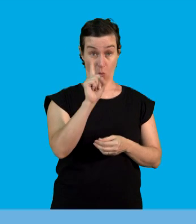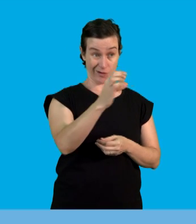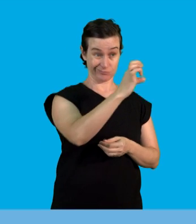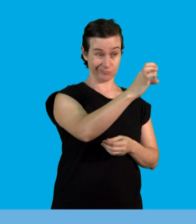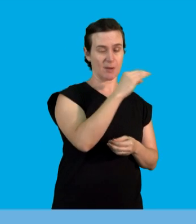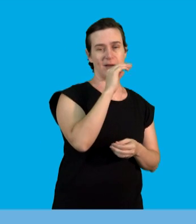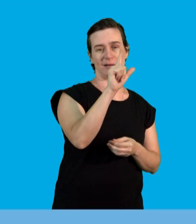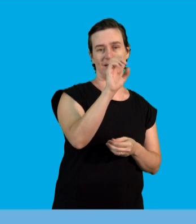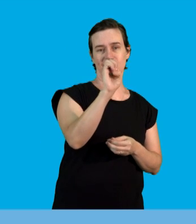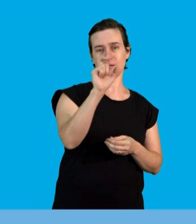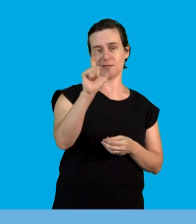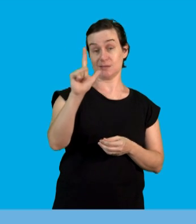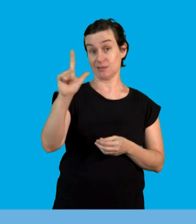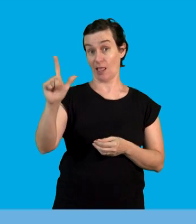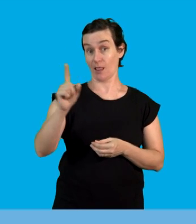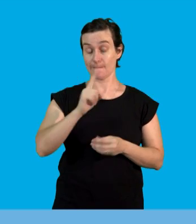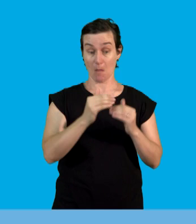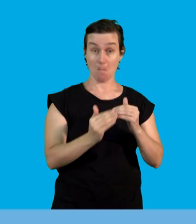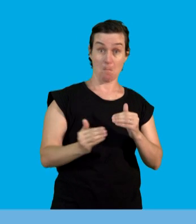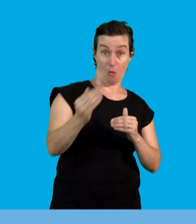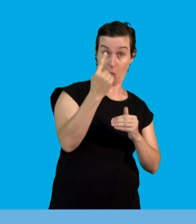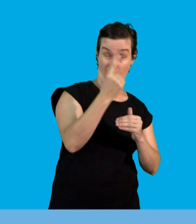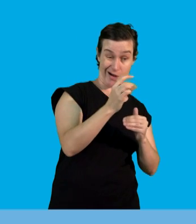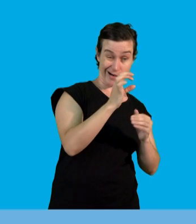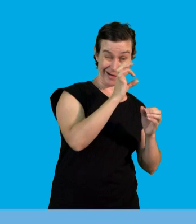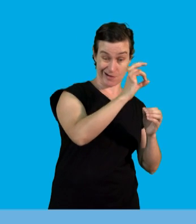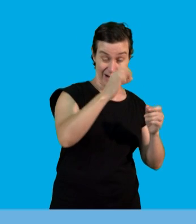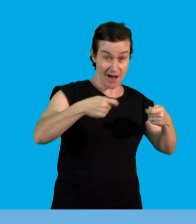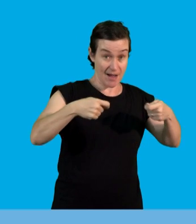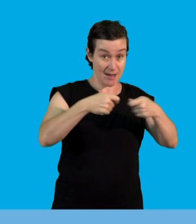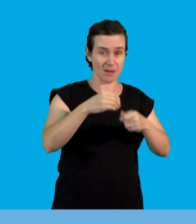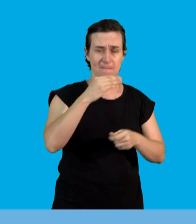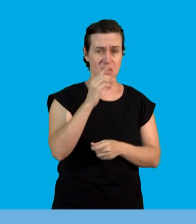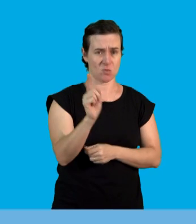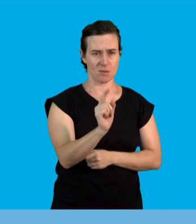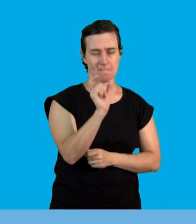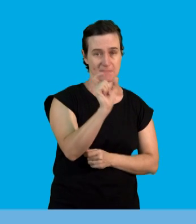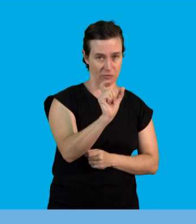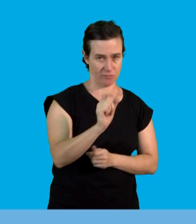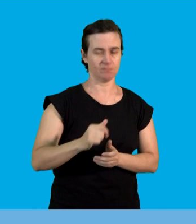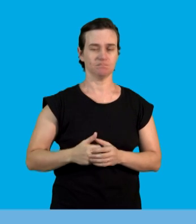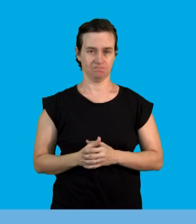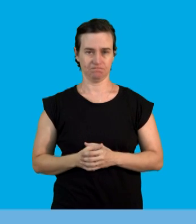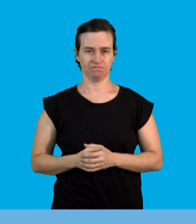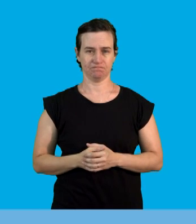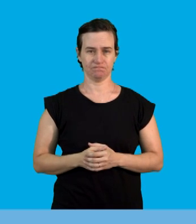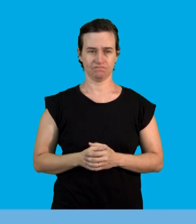a cell, but then once they are connected, more than one cell connected, it forms a battery. So therefore, we are